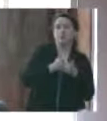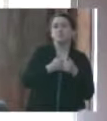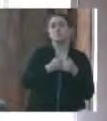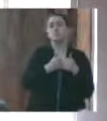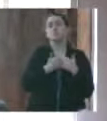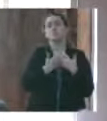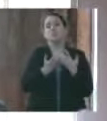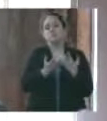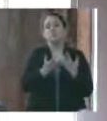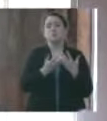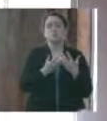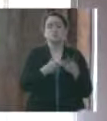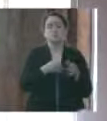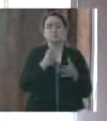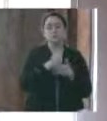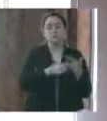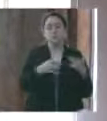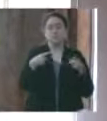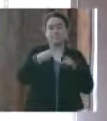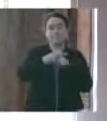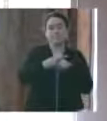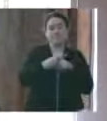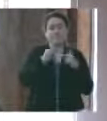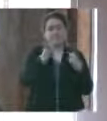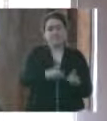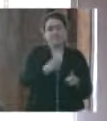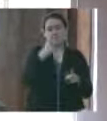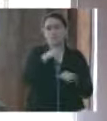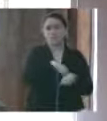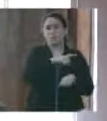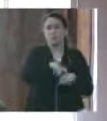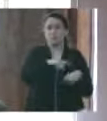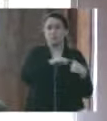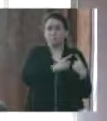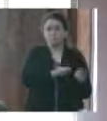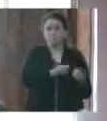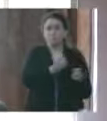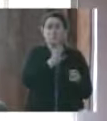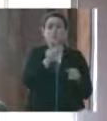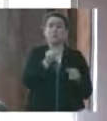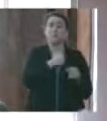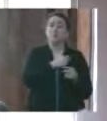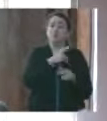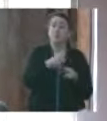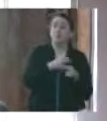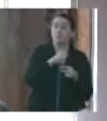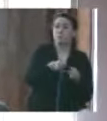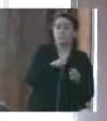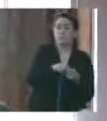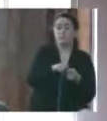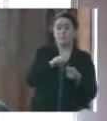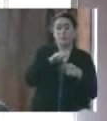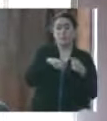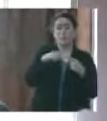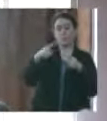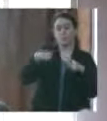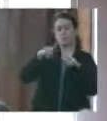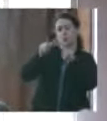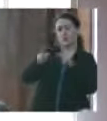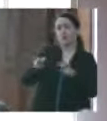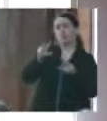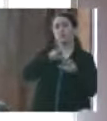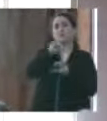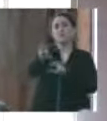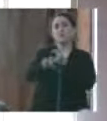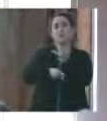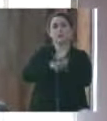have been there for a long time. And I refer specifically to when we assess investment programs, do we focus